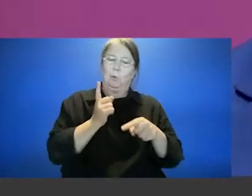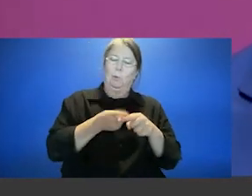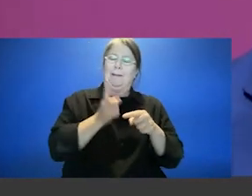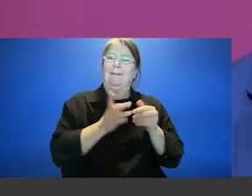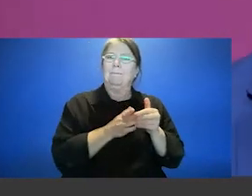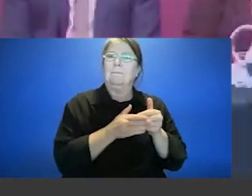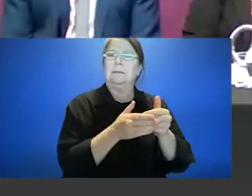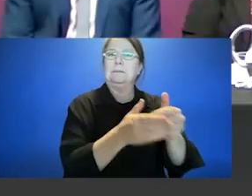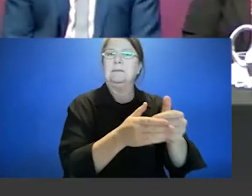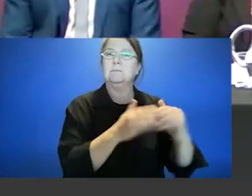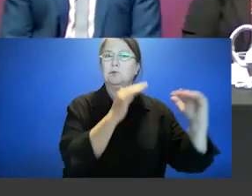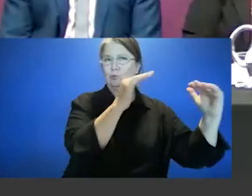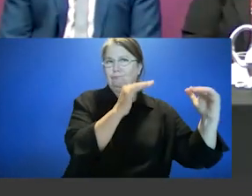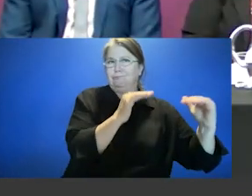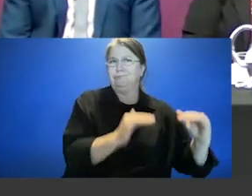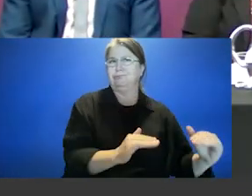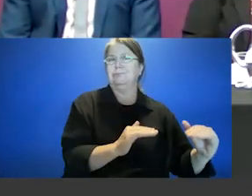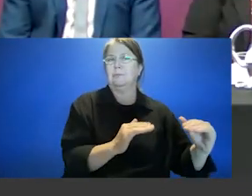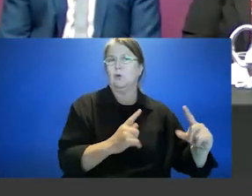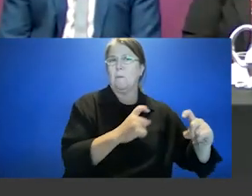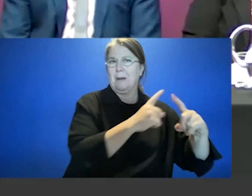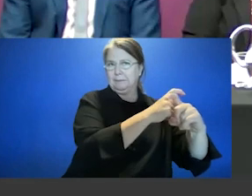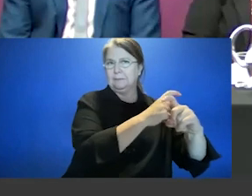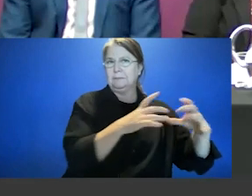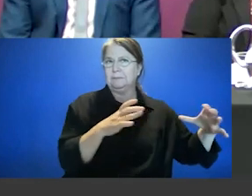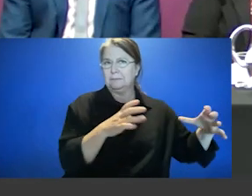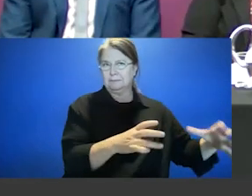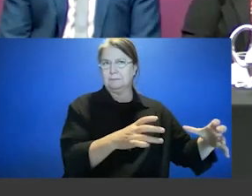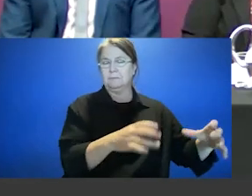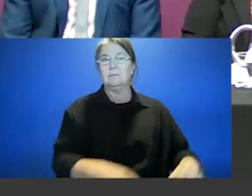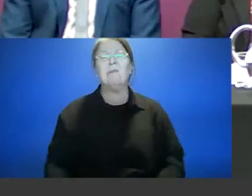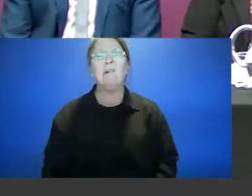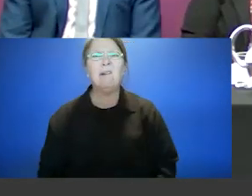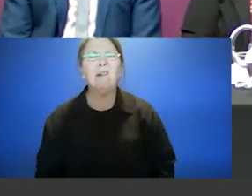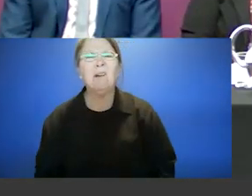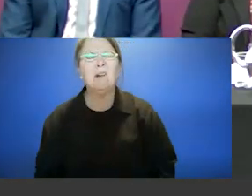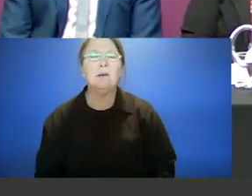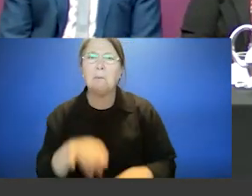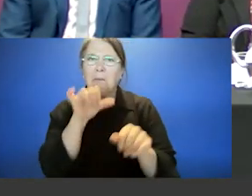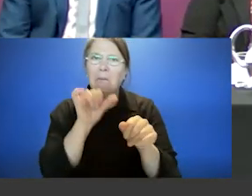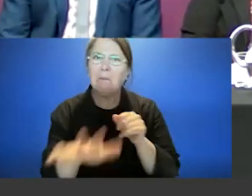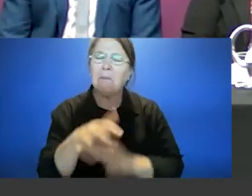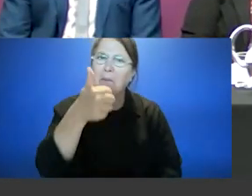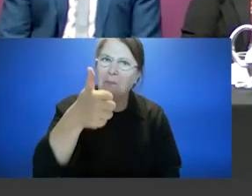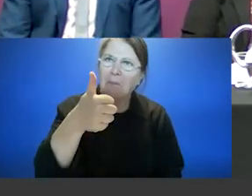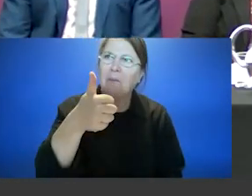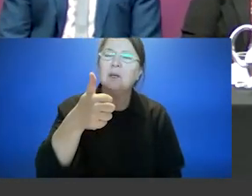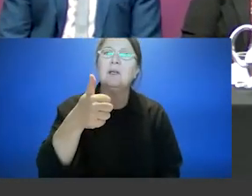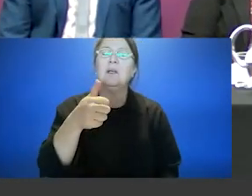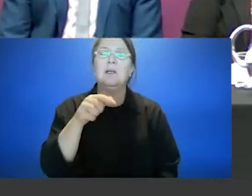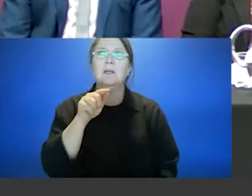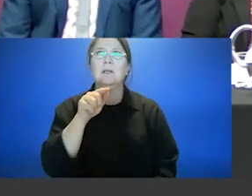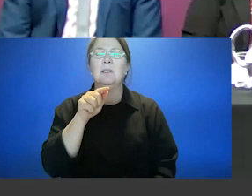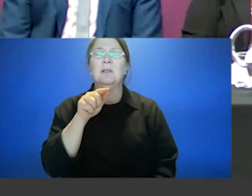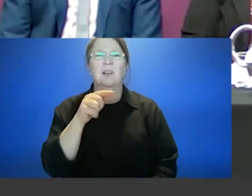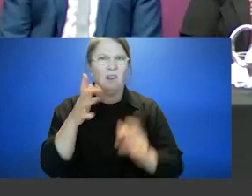complaint. Fantastic. So clearly, with the volume of complaints that we get, and some questions that we are getting